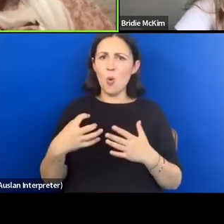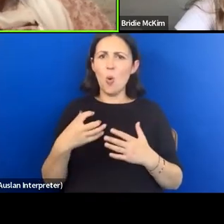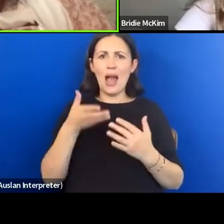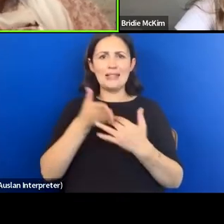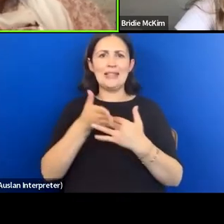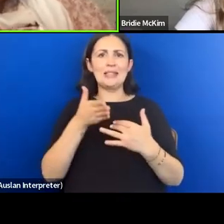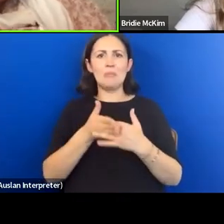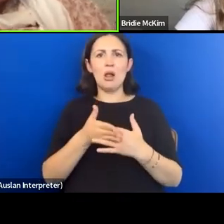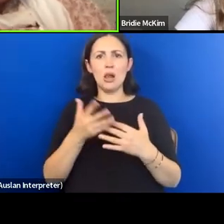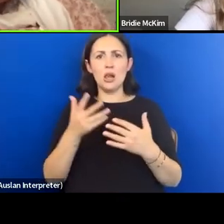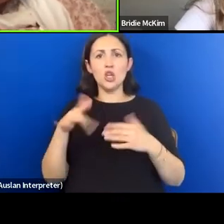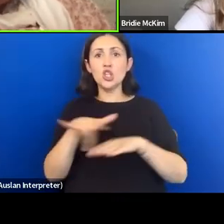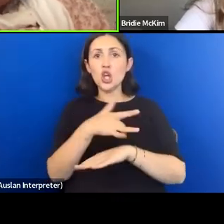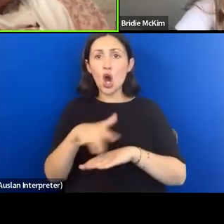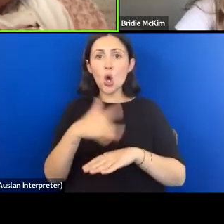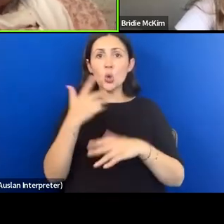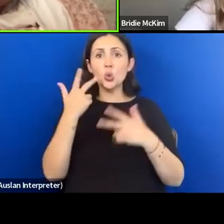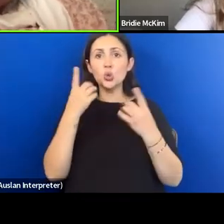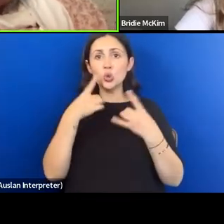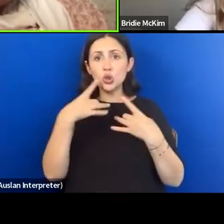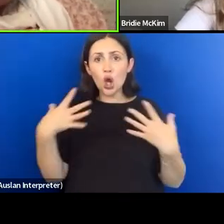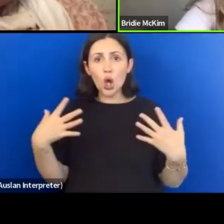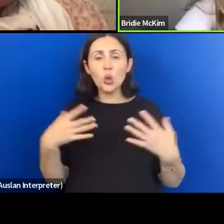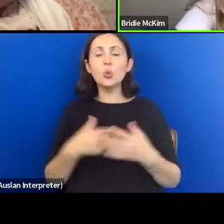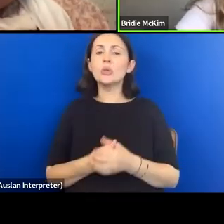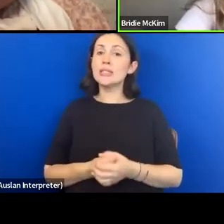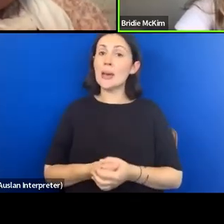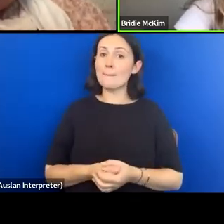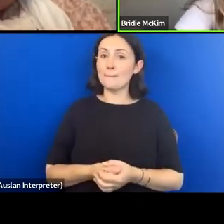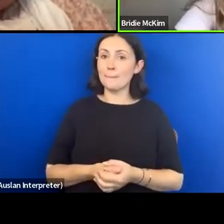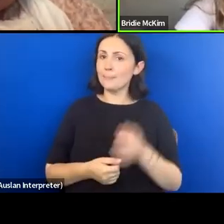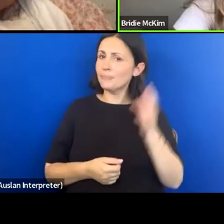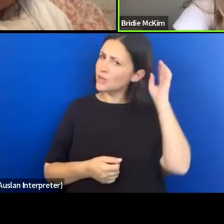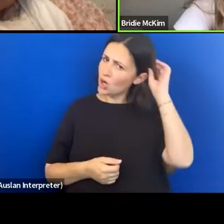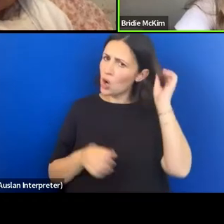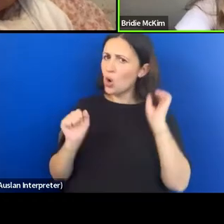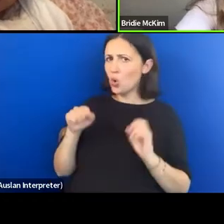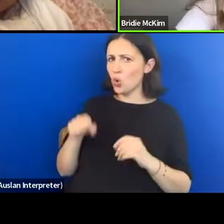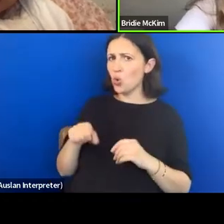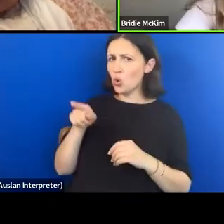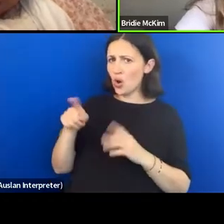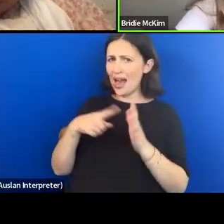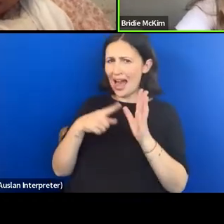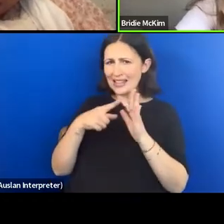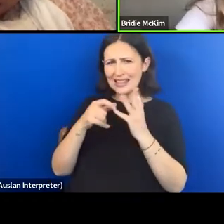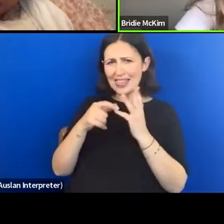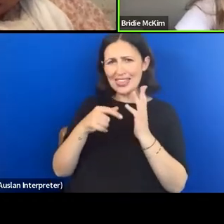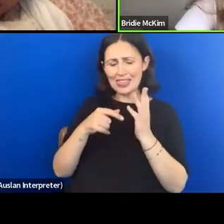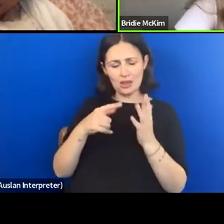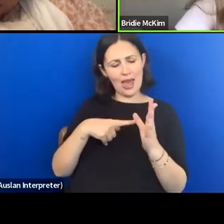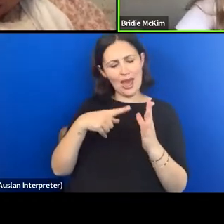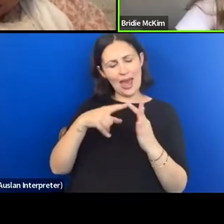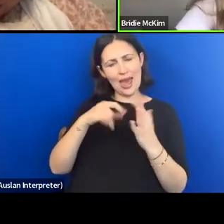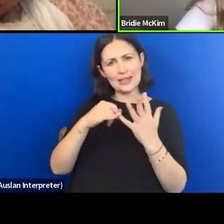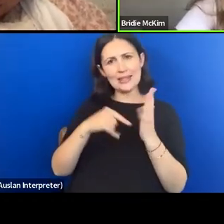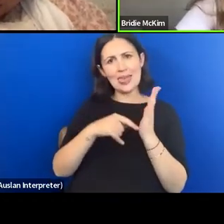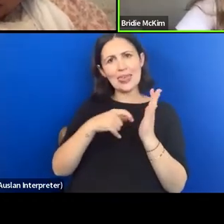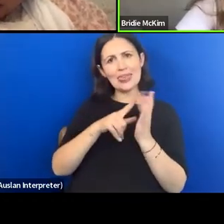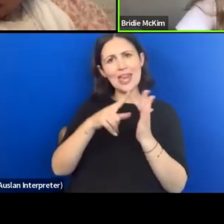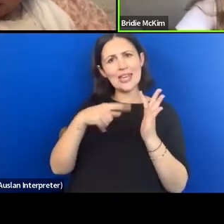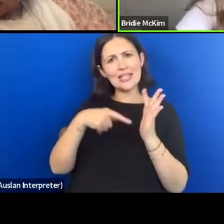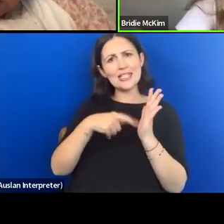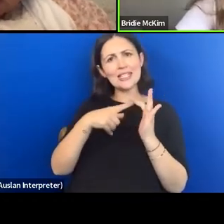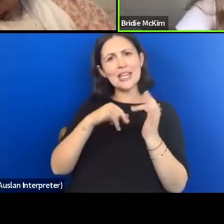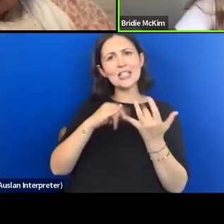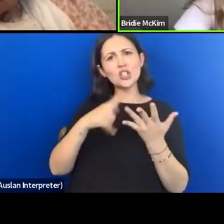knowledge needs to be gained around that. Yeah, the aesthetics of access. That's amazing. I personally have never heard of that.